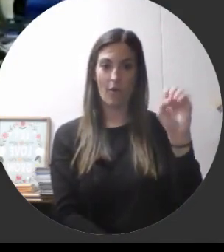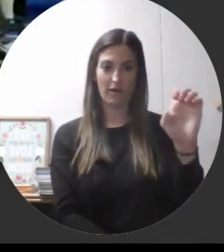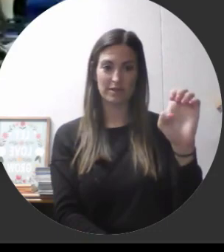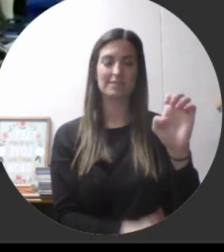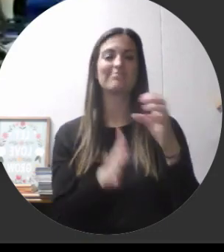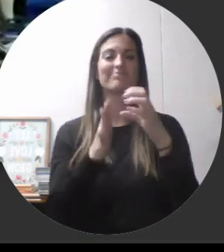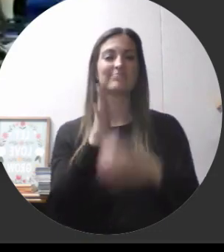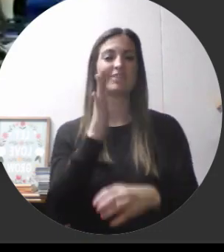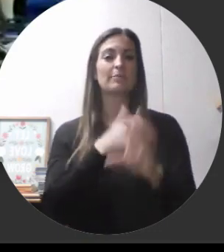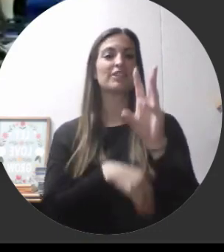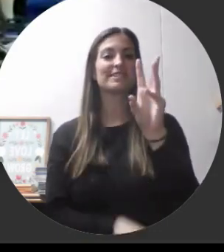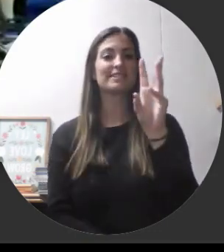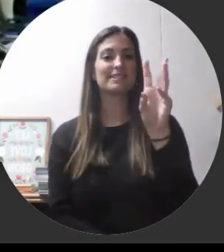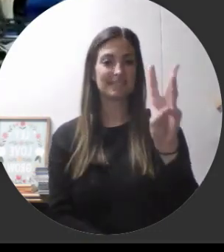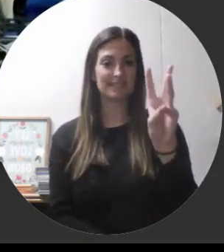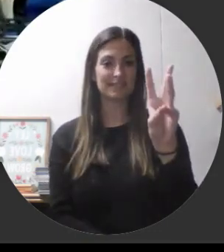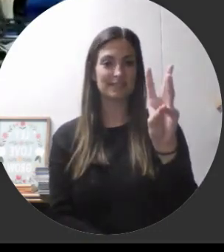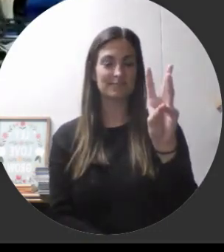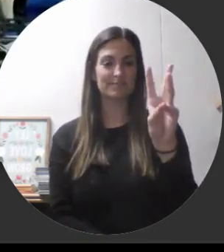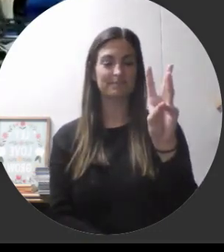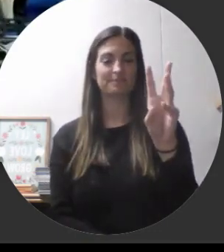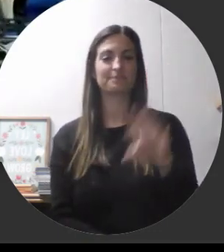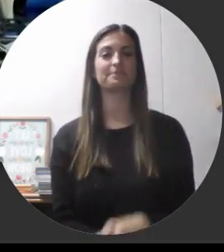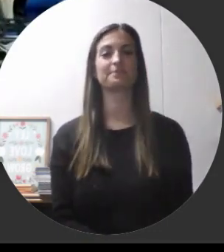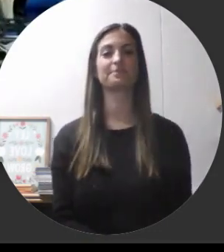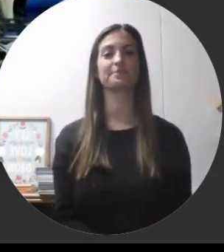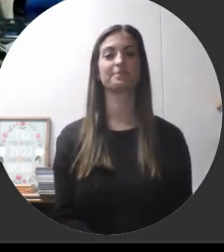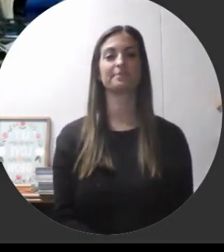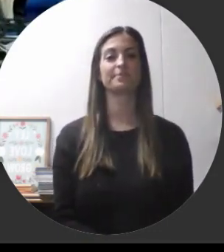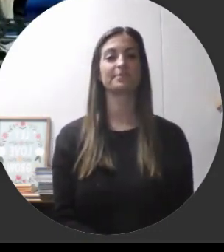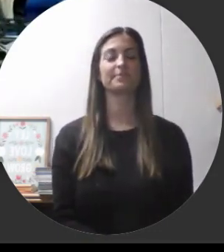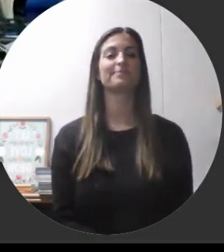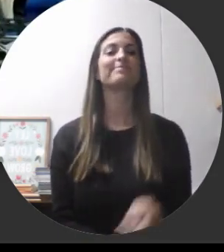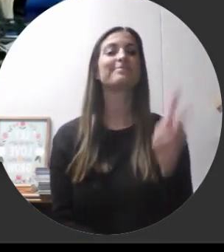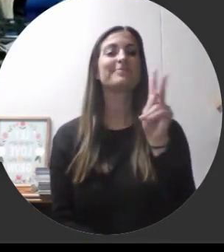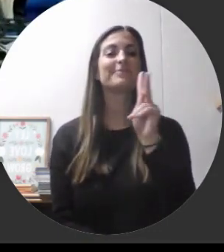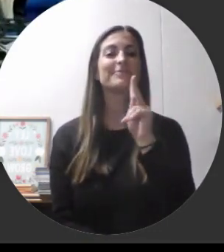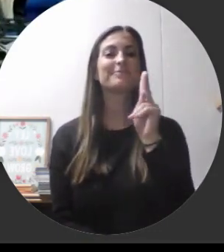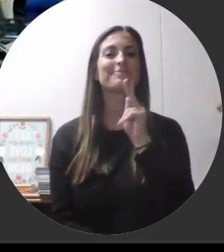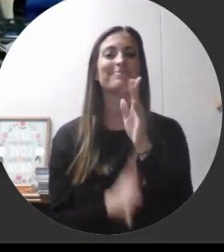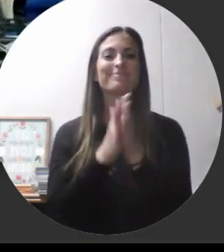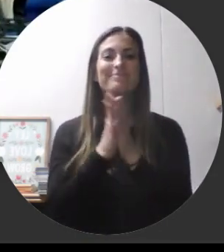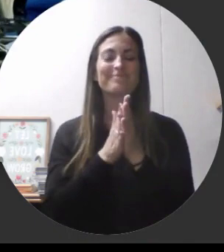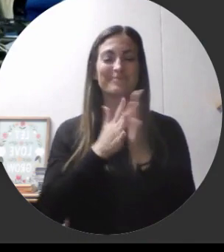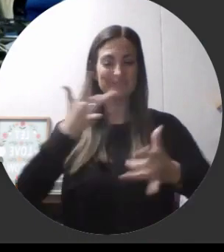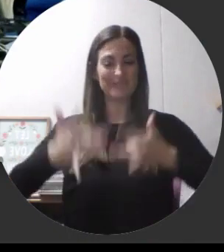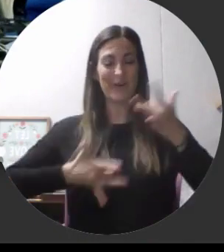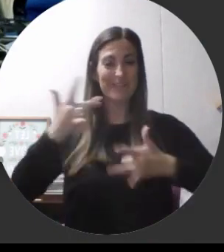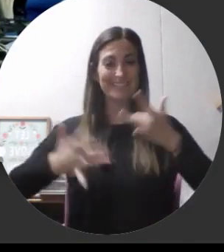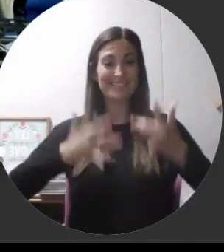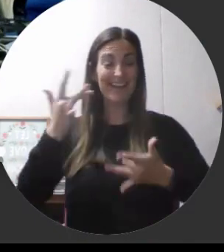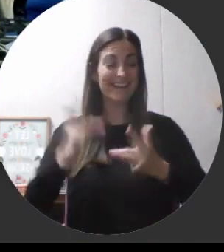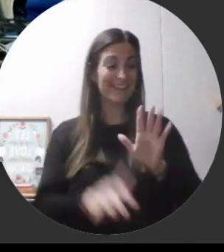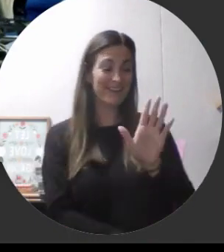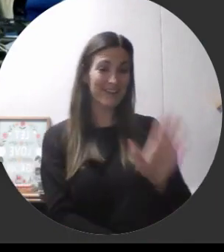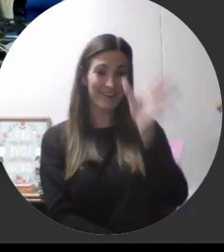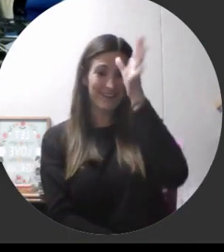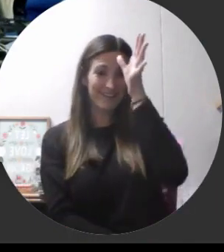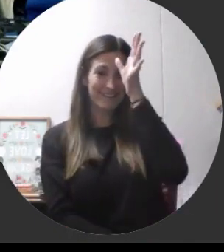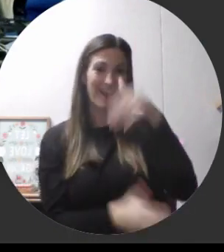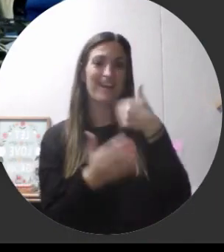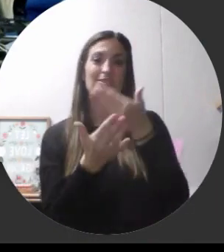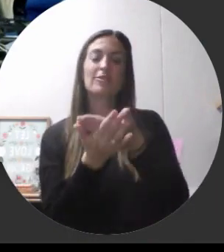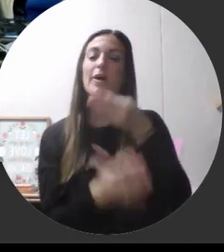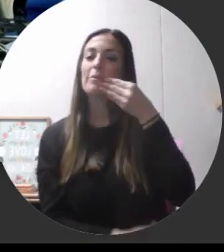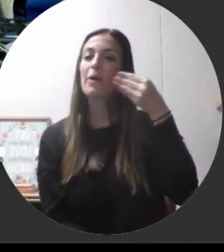called Home is the Sailor. Kirsty was so excited at the thought of Father coming home on leave that she could not